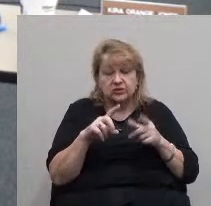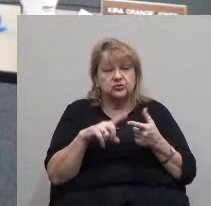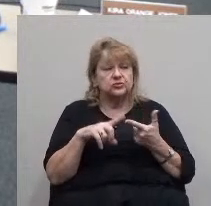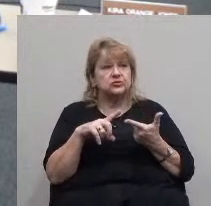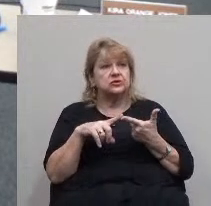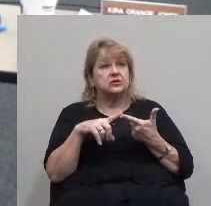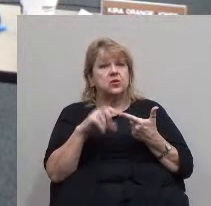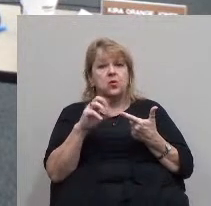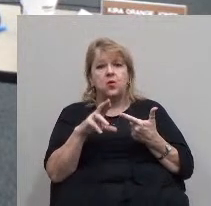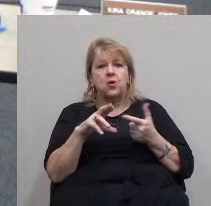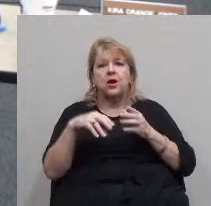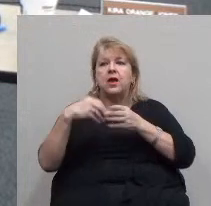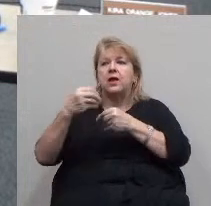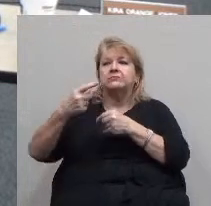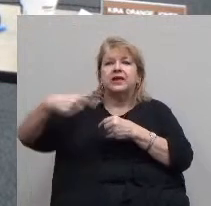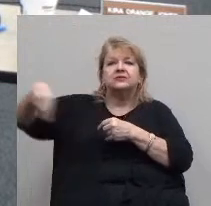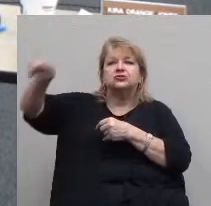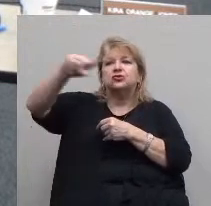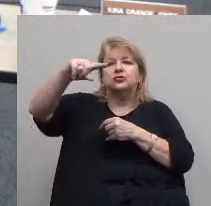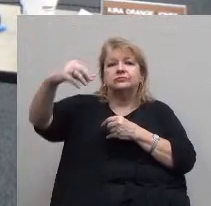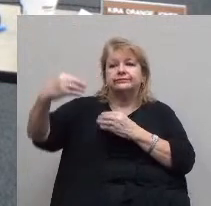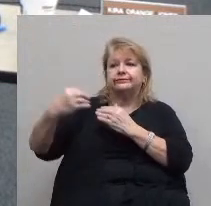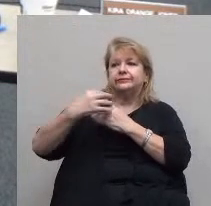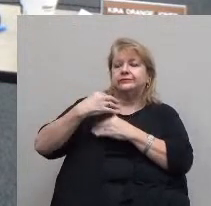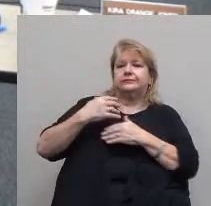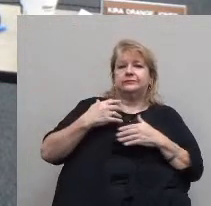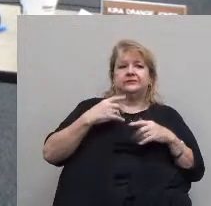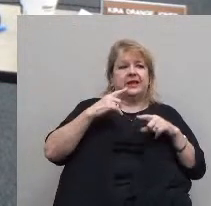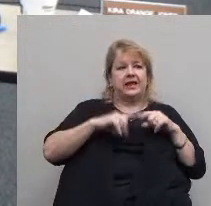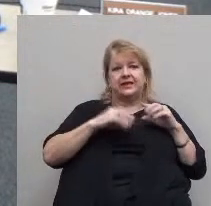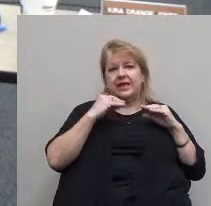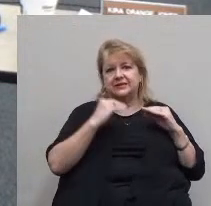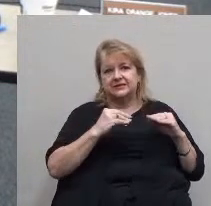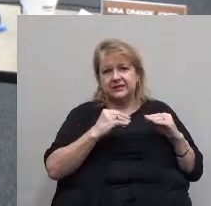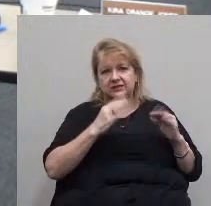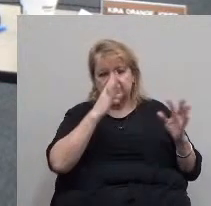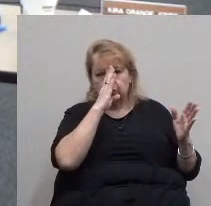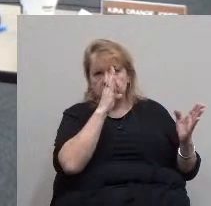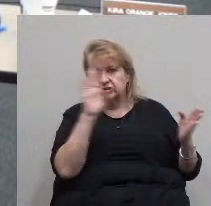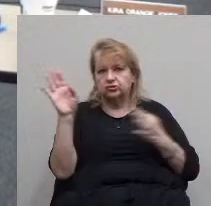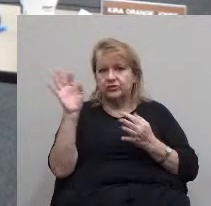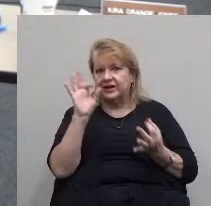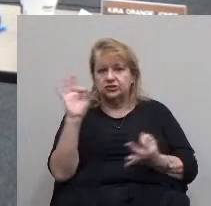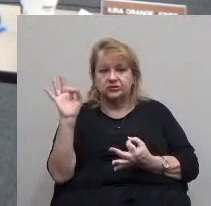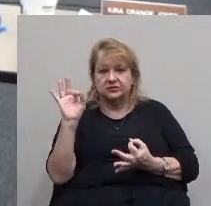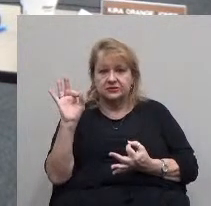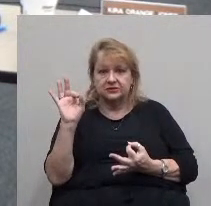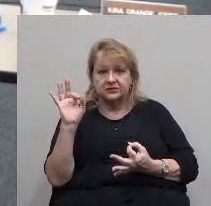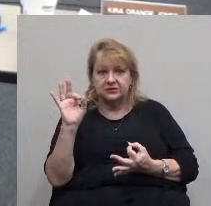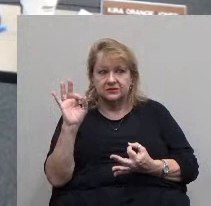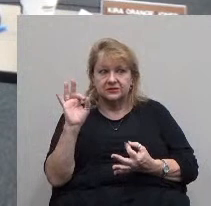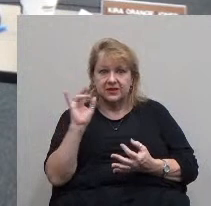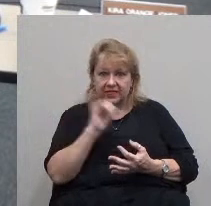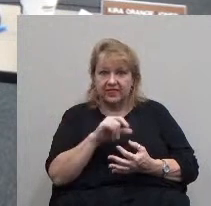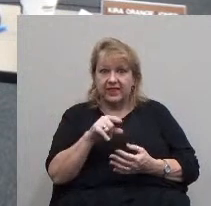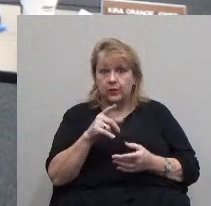issues or external forces. They want to be able to teach free of distraction. So we have to continue to look at